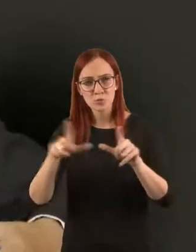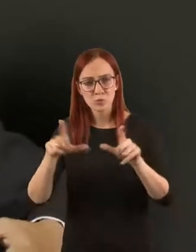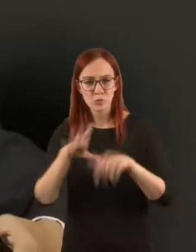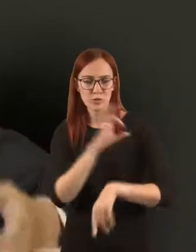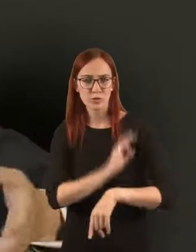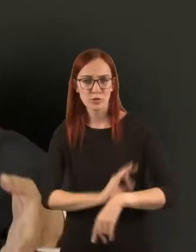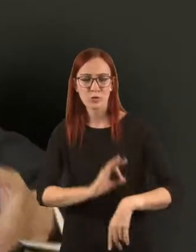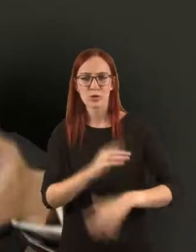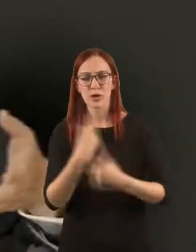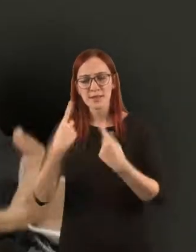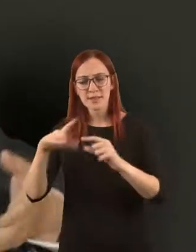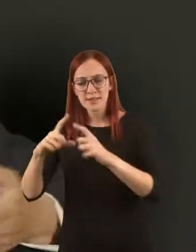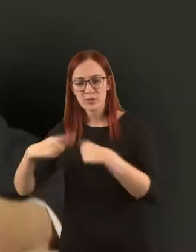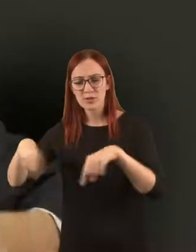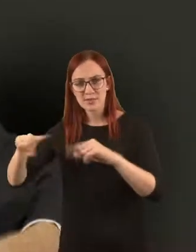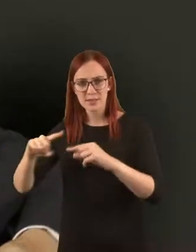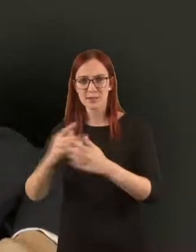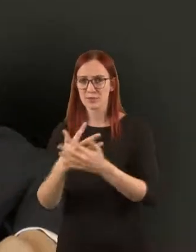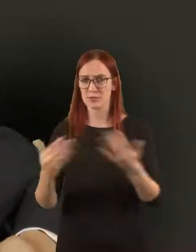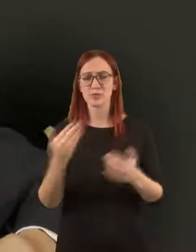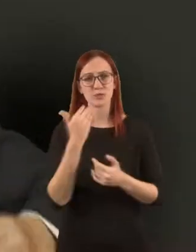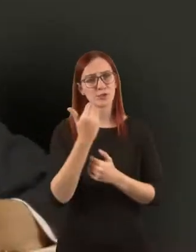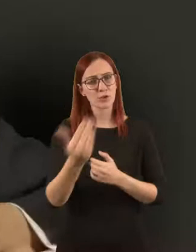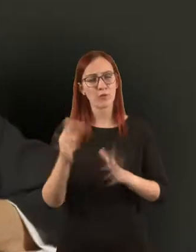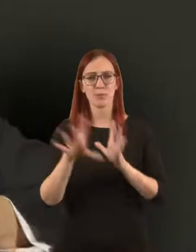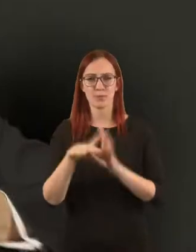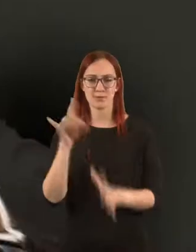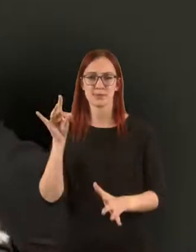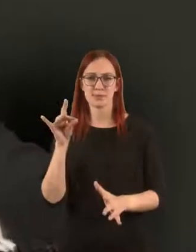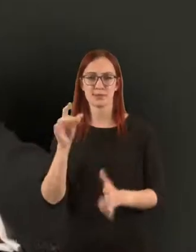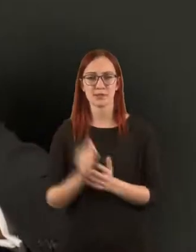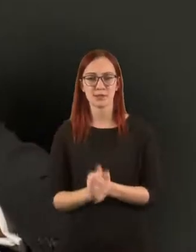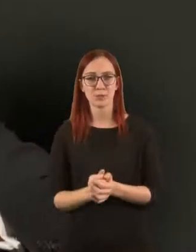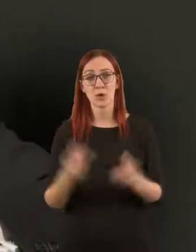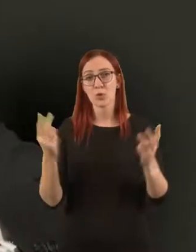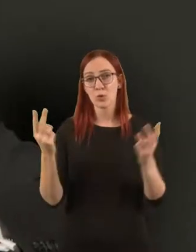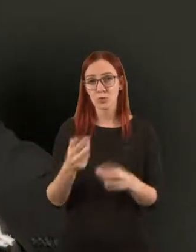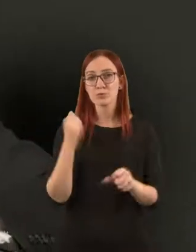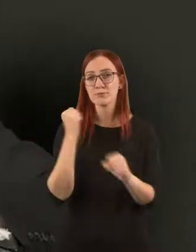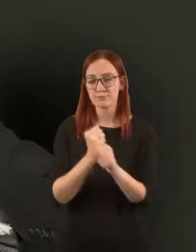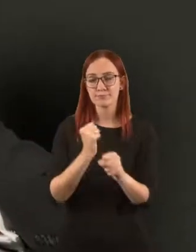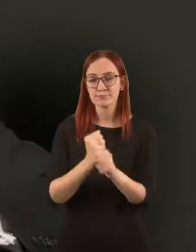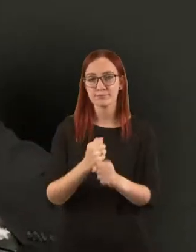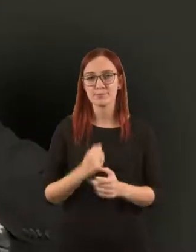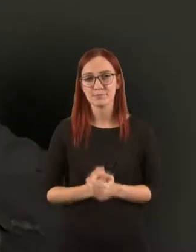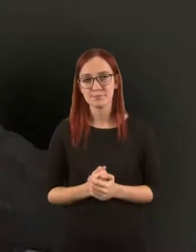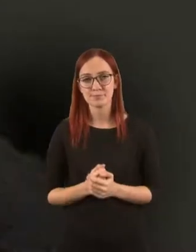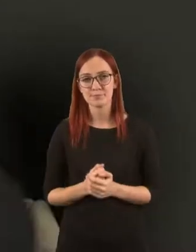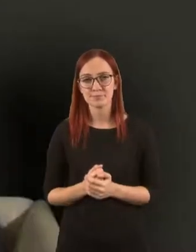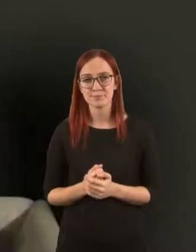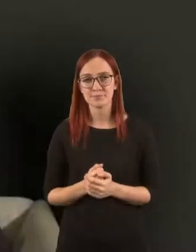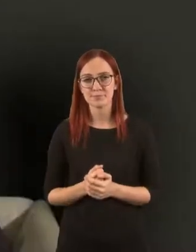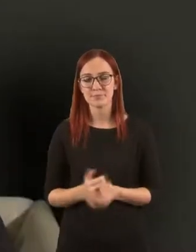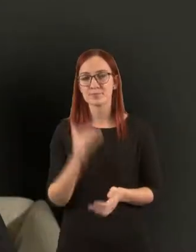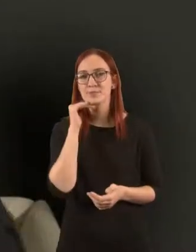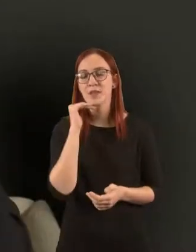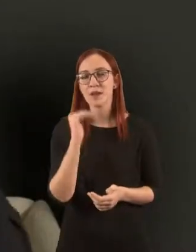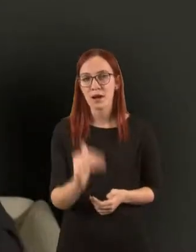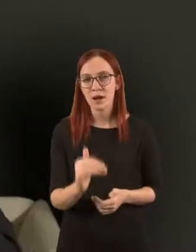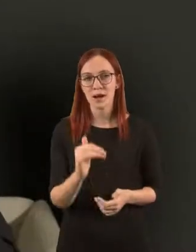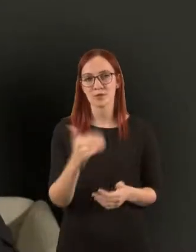people also want to take. I mean, it's not an easy decision, because sometimes you are